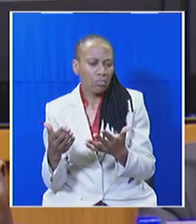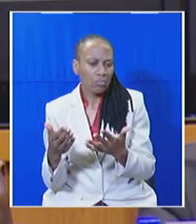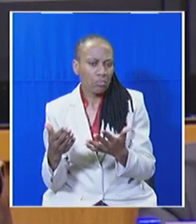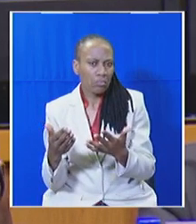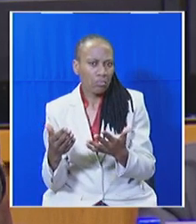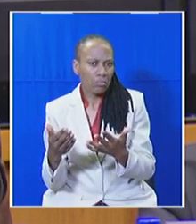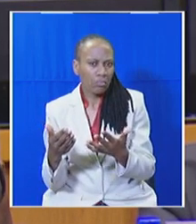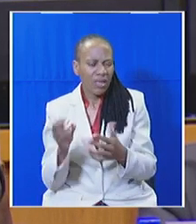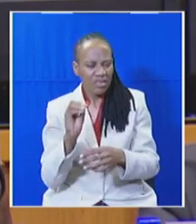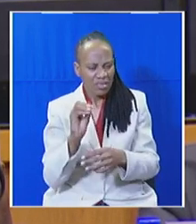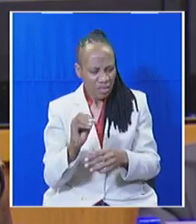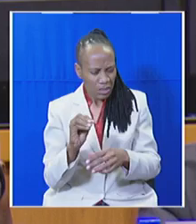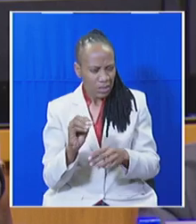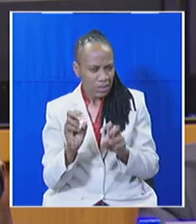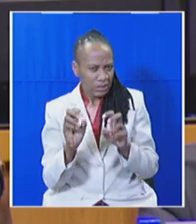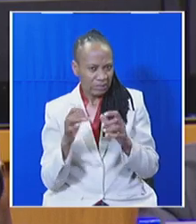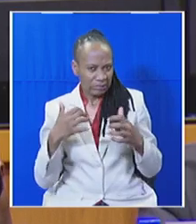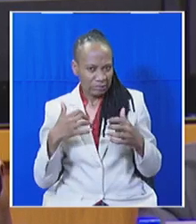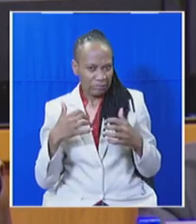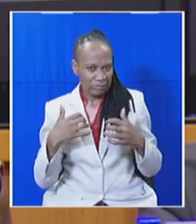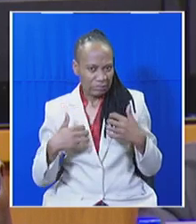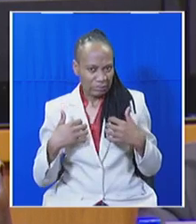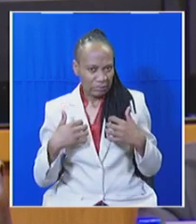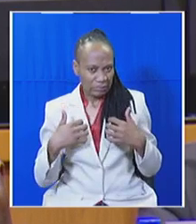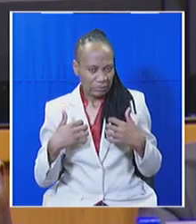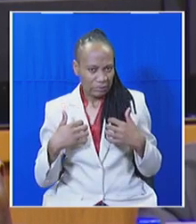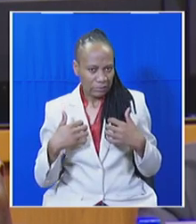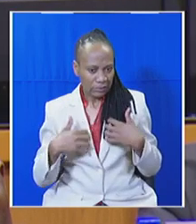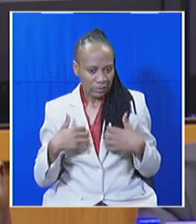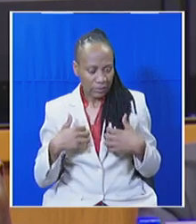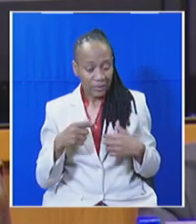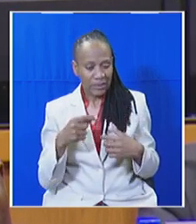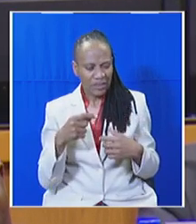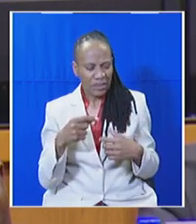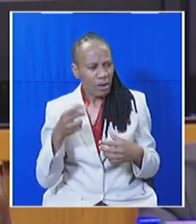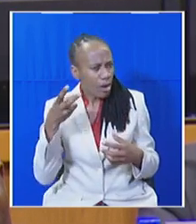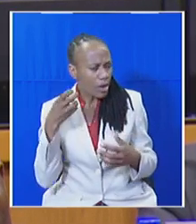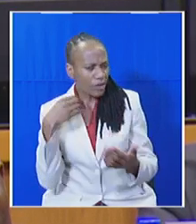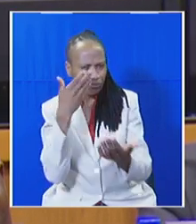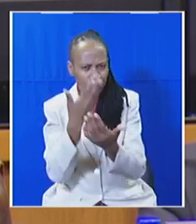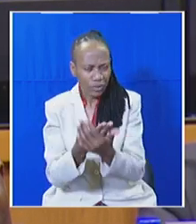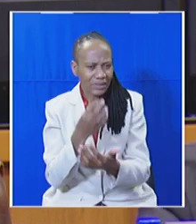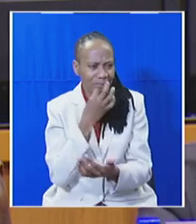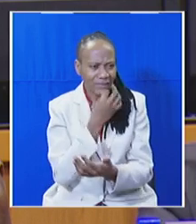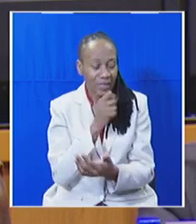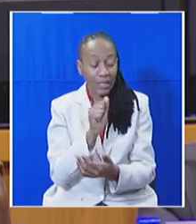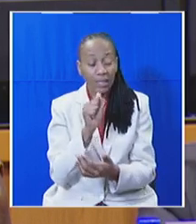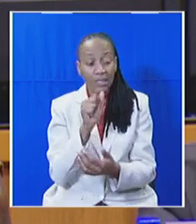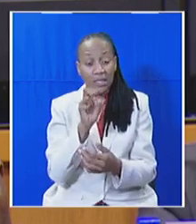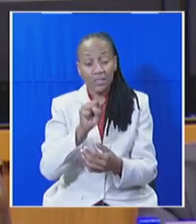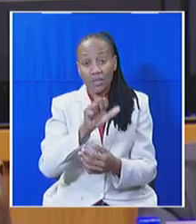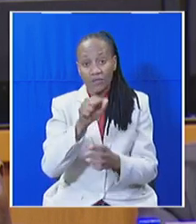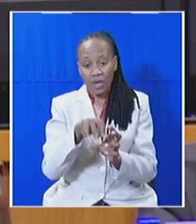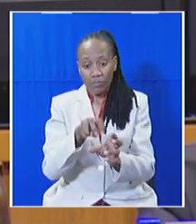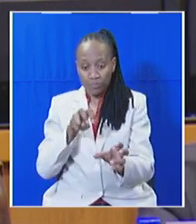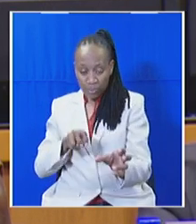already tension and there's suggestions that South Africa may be pulling out of SACU, and if that is the case, it would mean